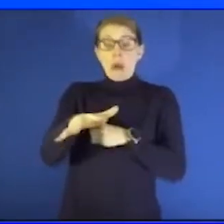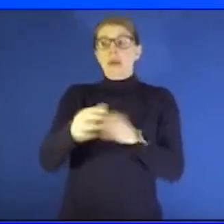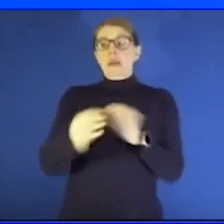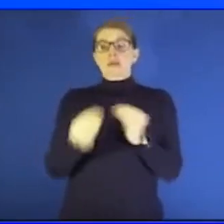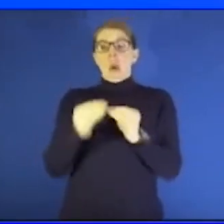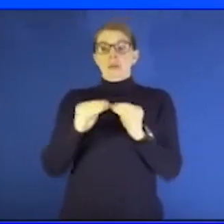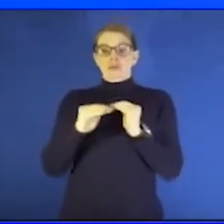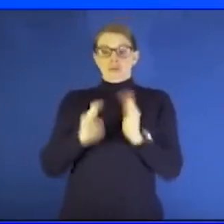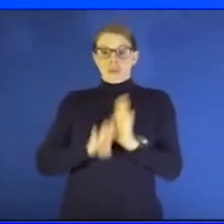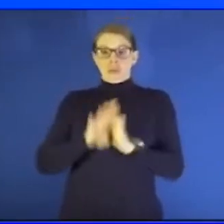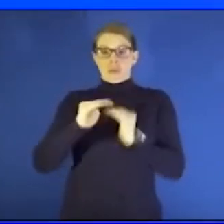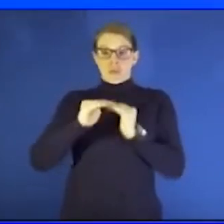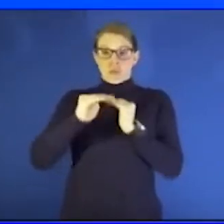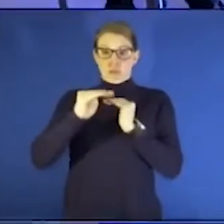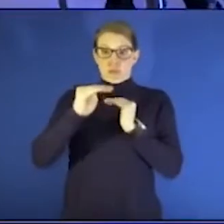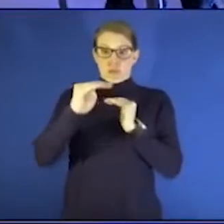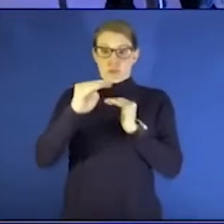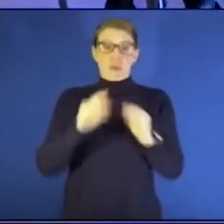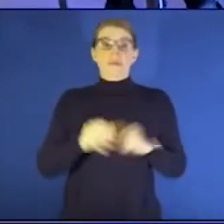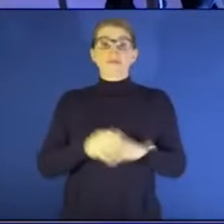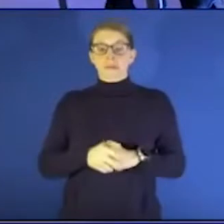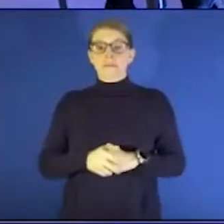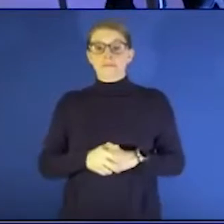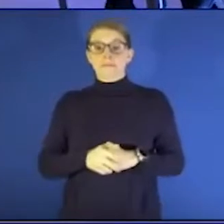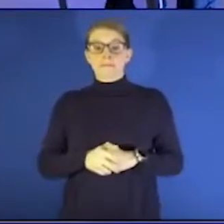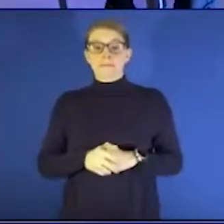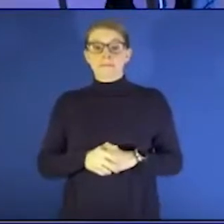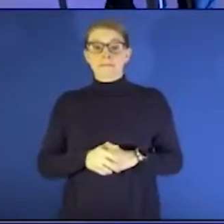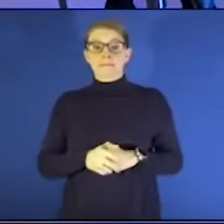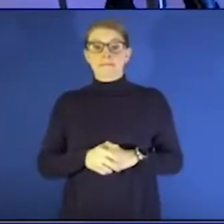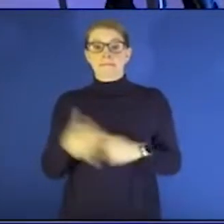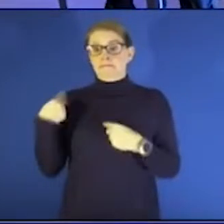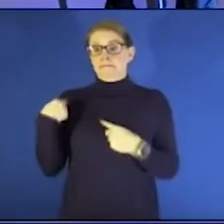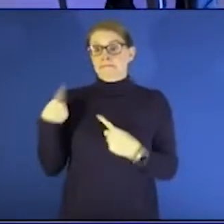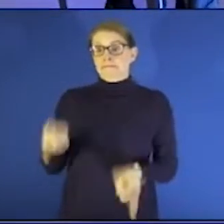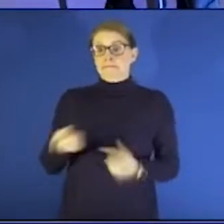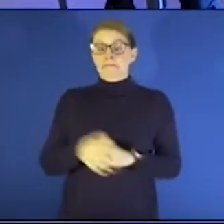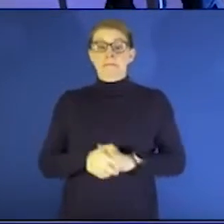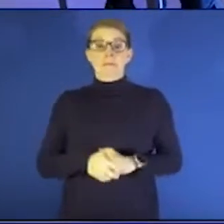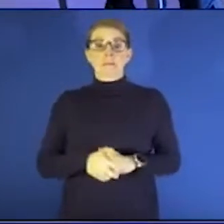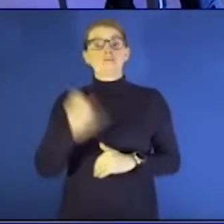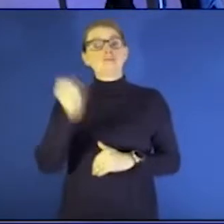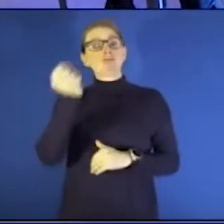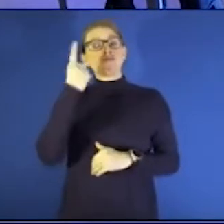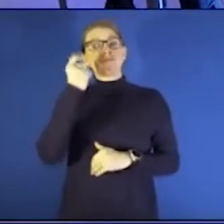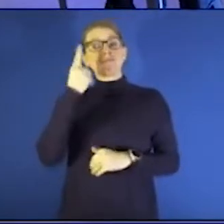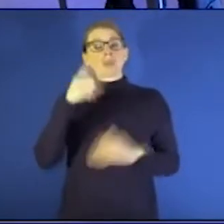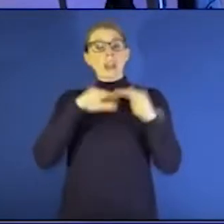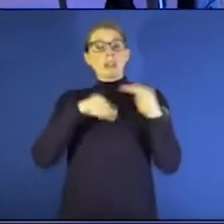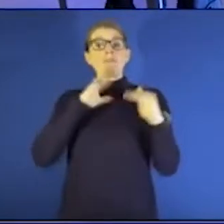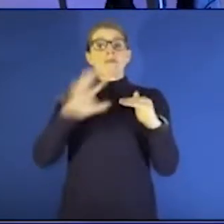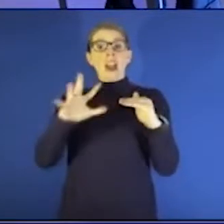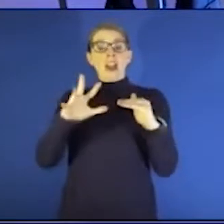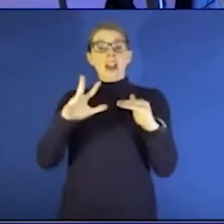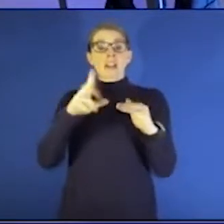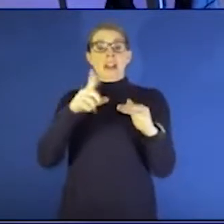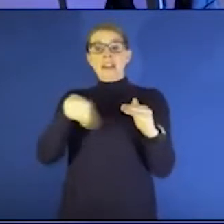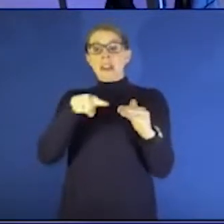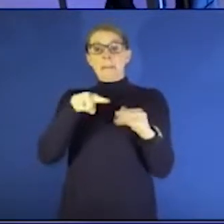higher throughout this time. So do we know the impact of the virus on kids under the age of 5, those who are not vaccinated